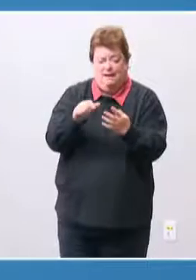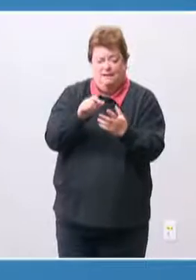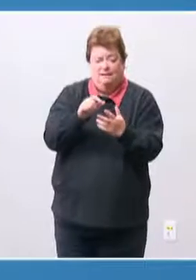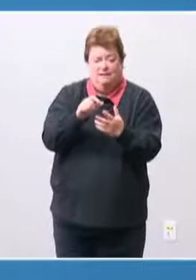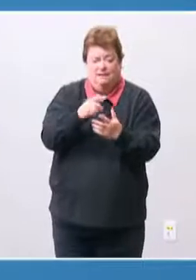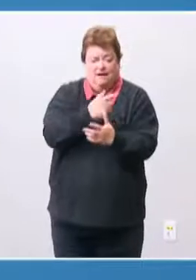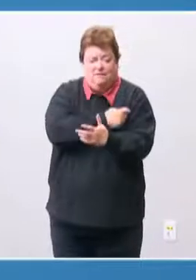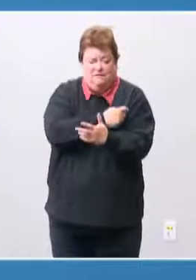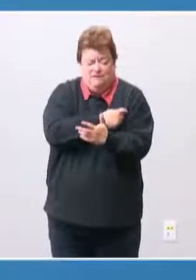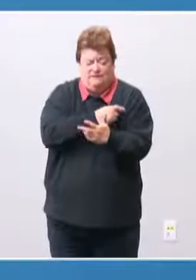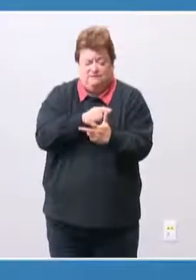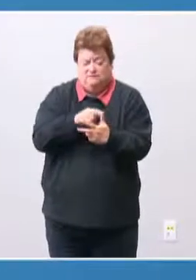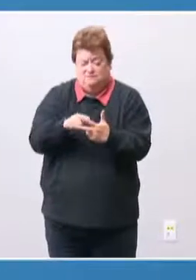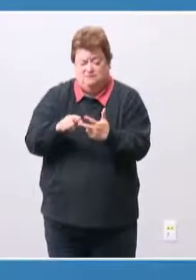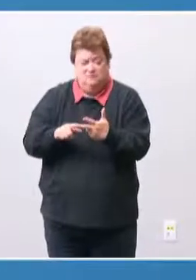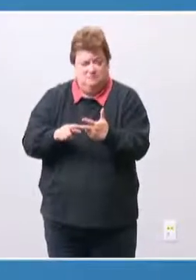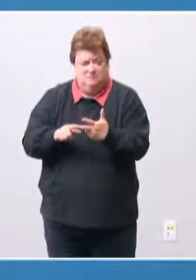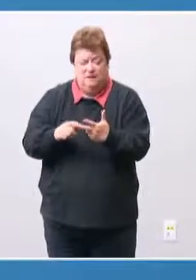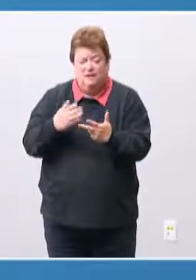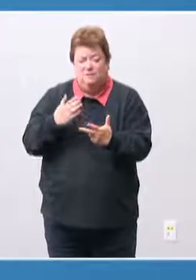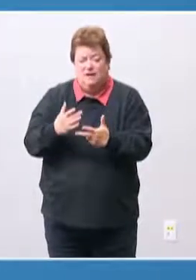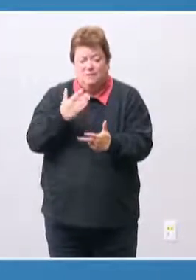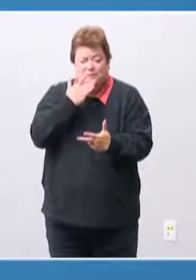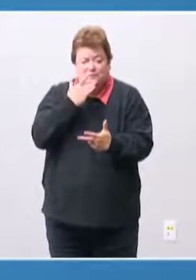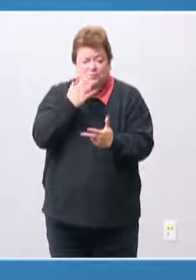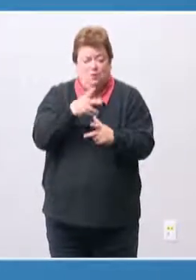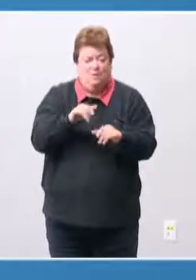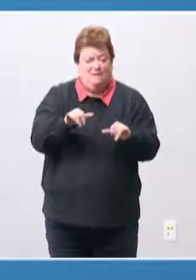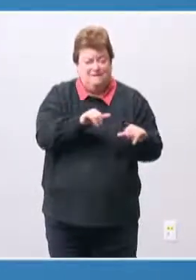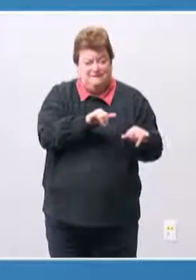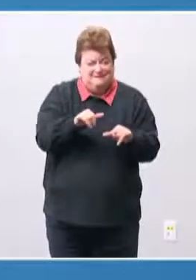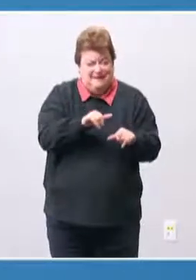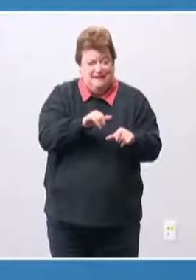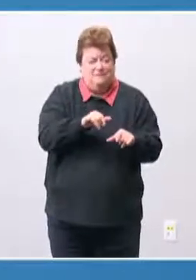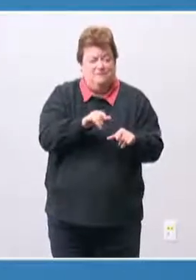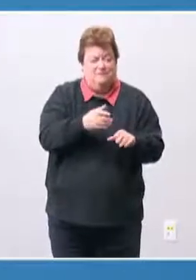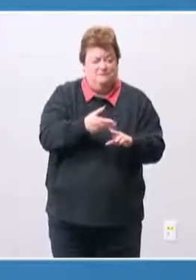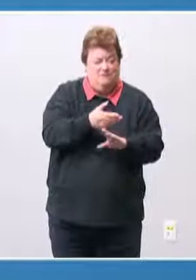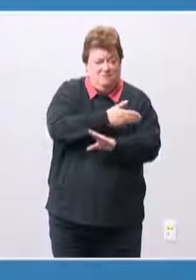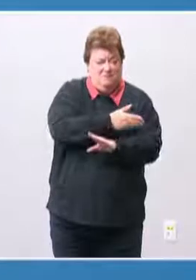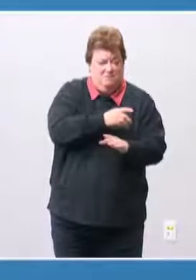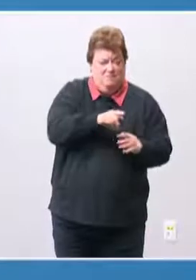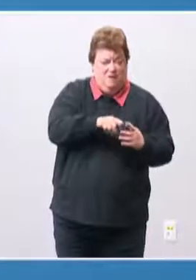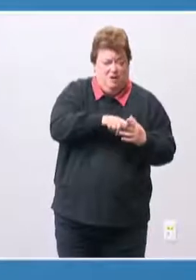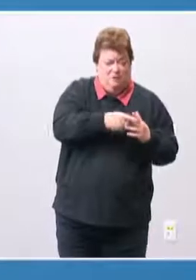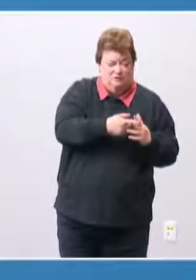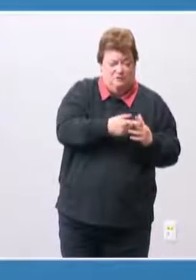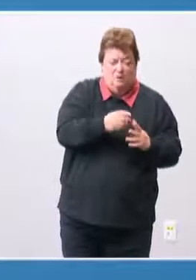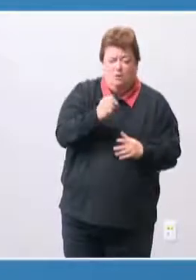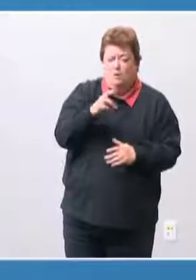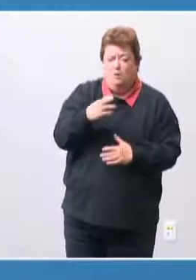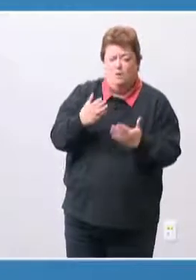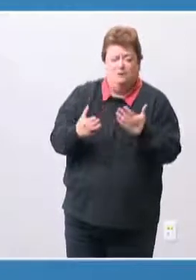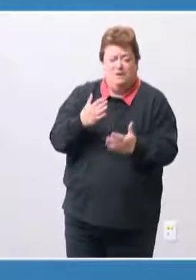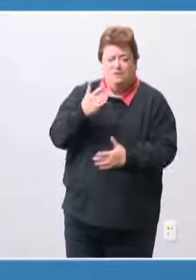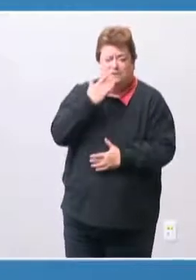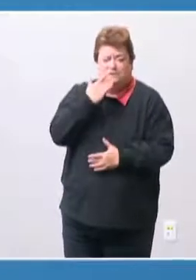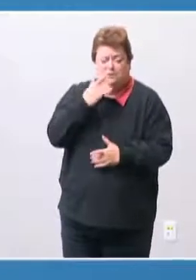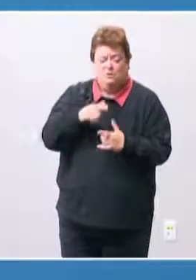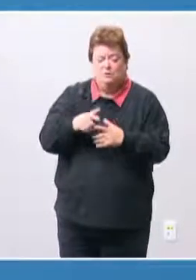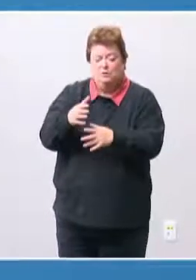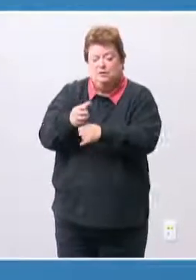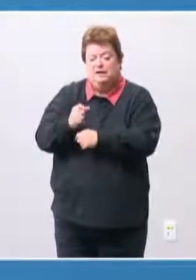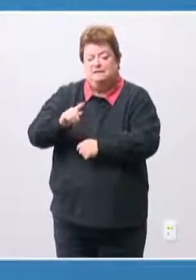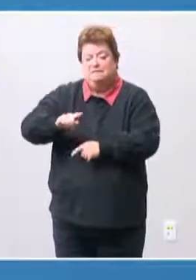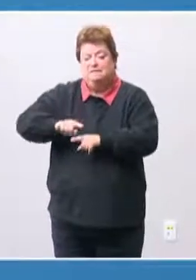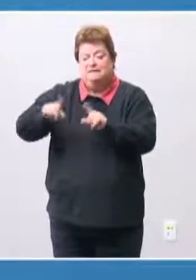dose. Some may prefer to get the same type of vaccine that they originally received, and others may prefer to get a